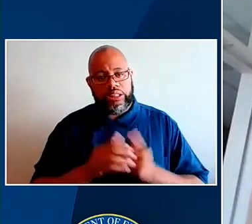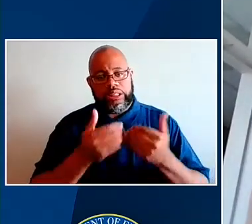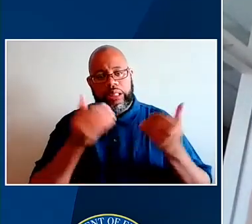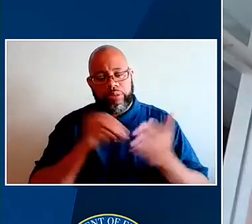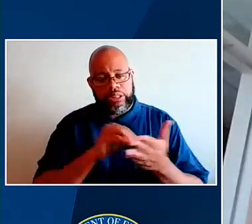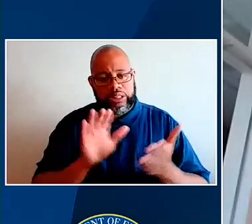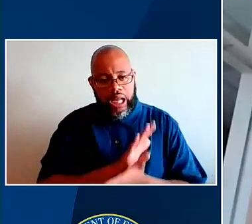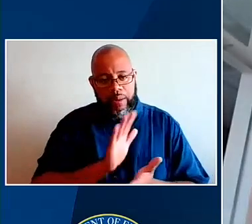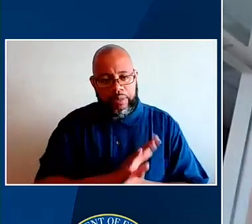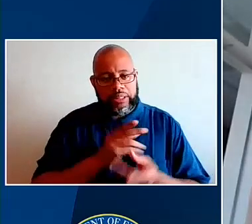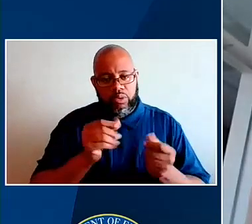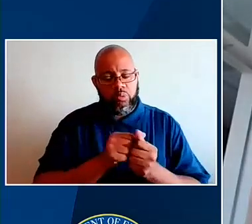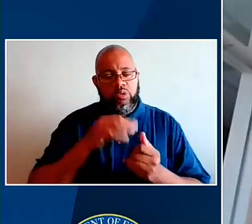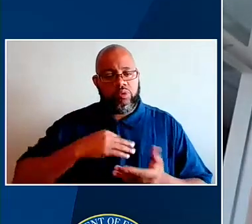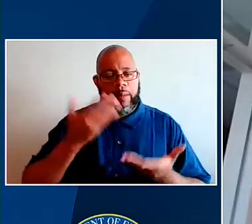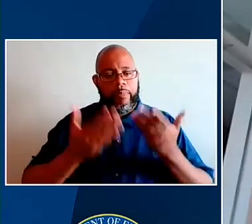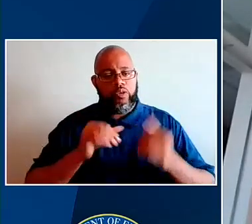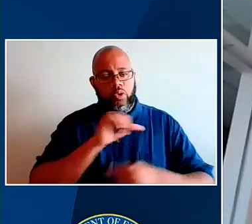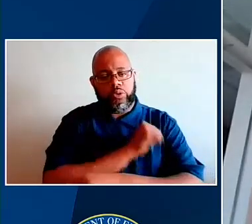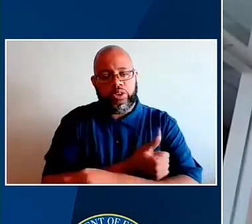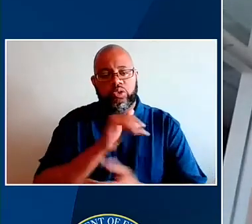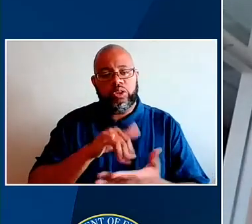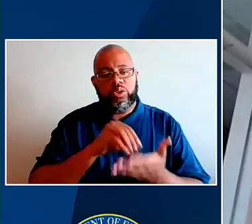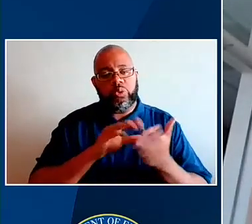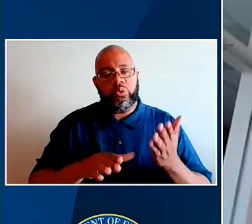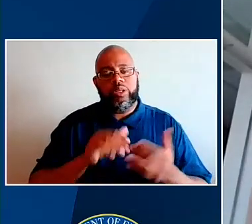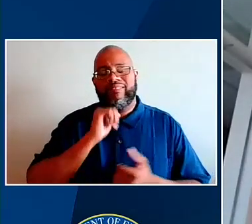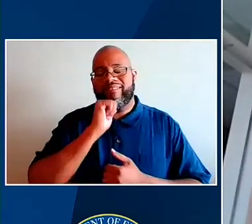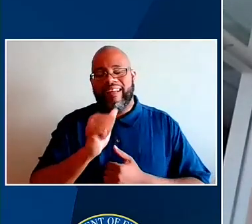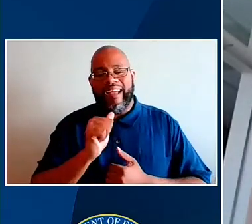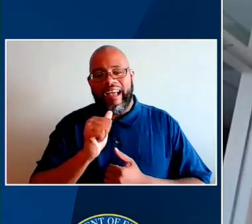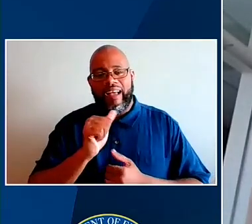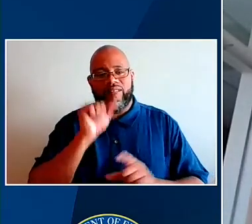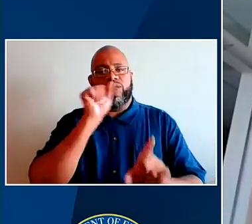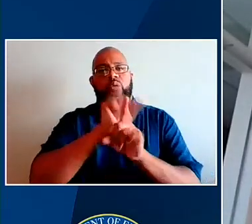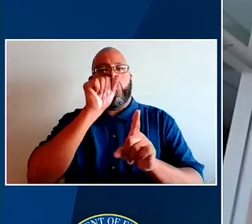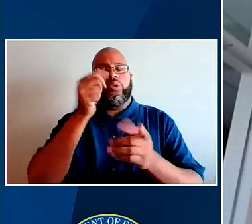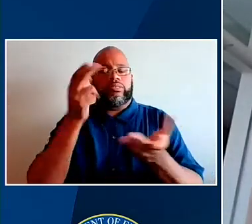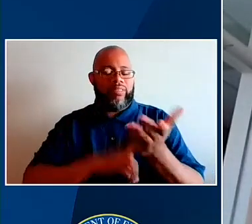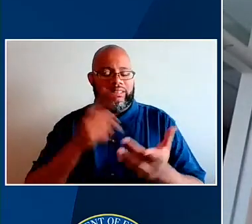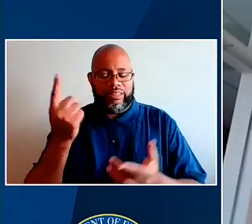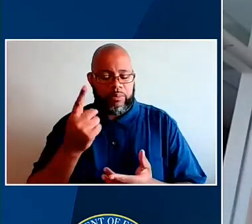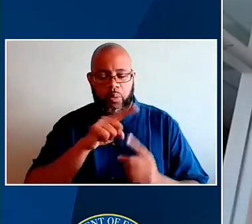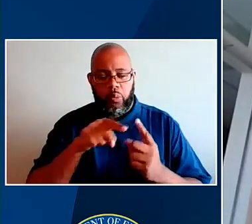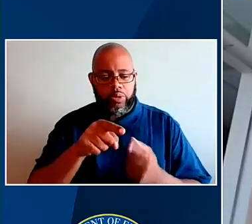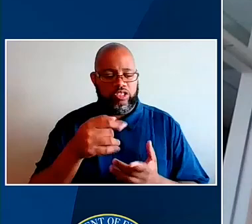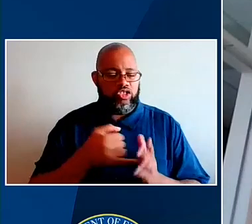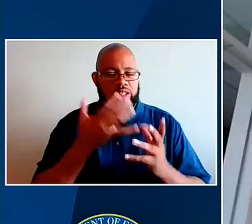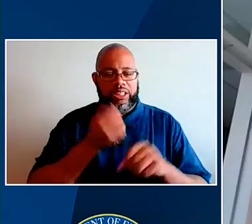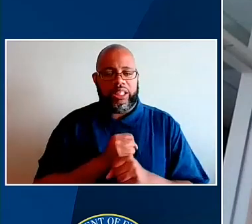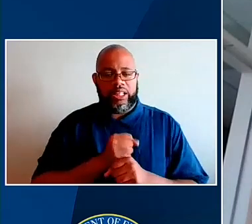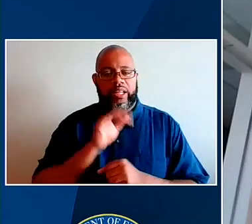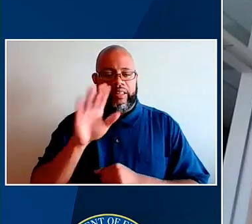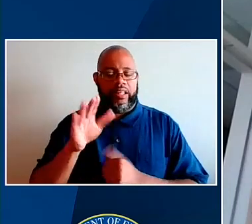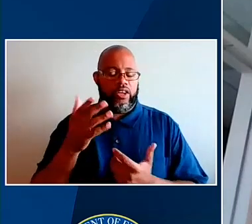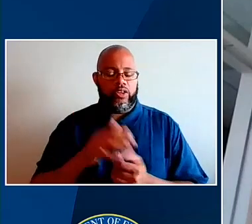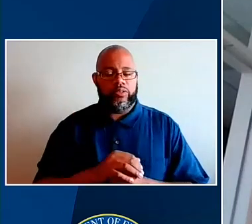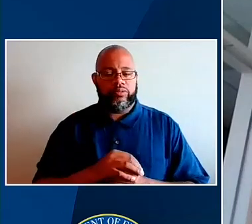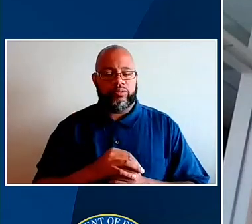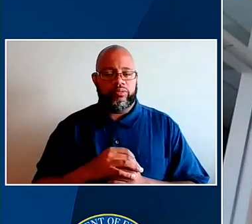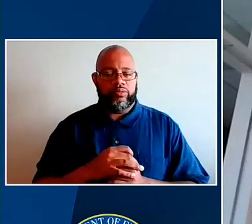document that's dealing with the credit balance authorization, so that students are not duped into signing something when they're just getting their you